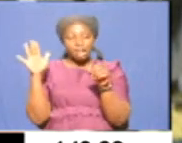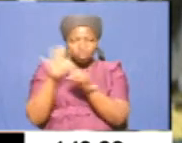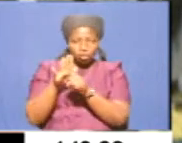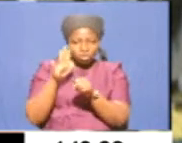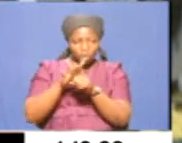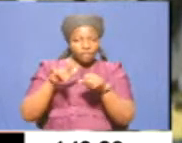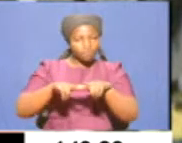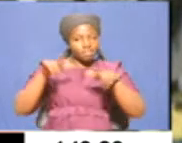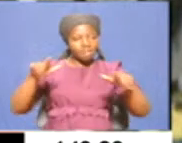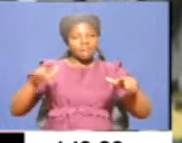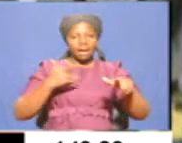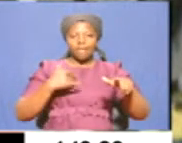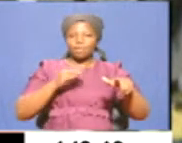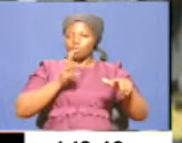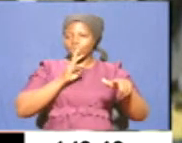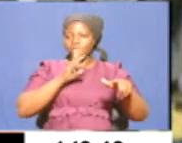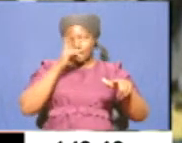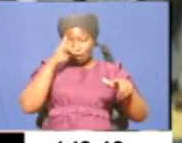at Wikithuki.